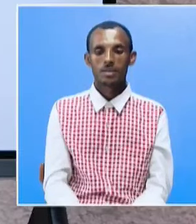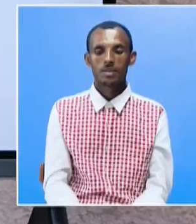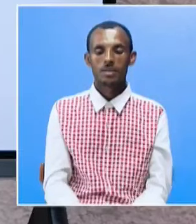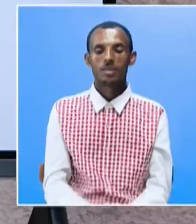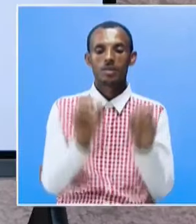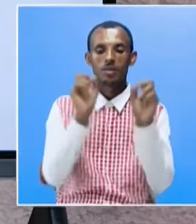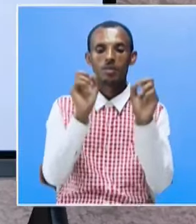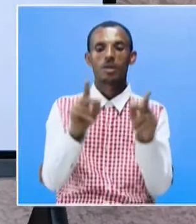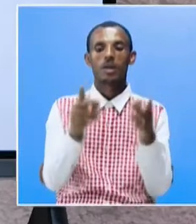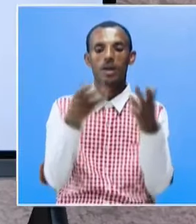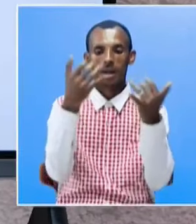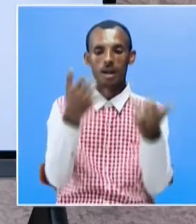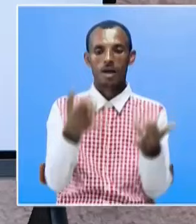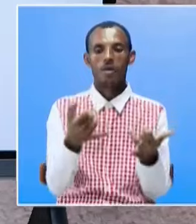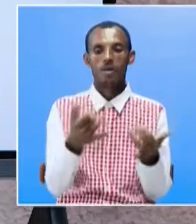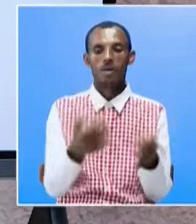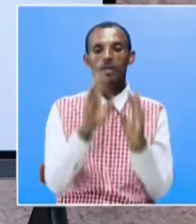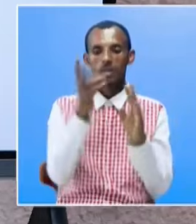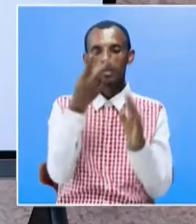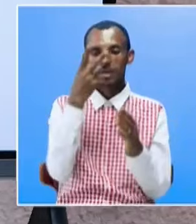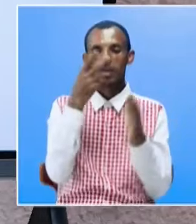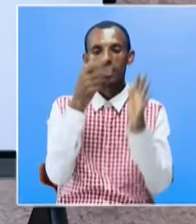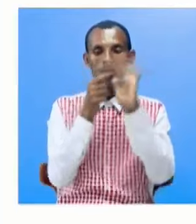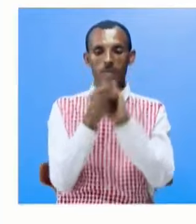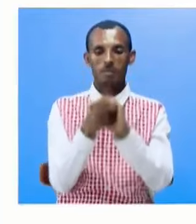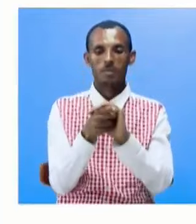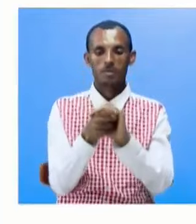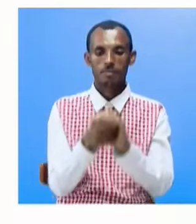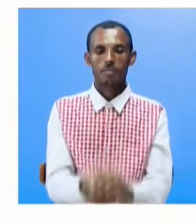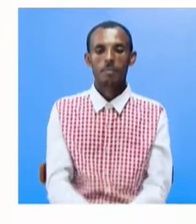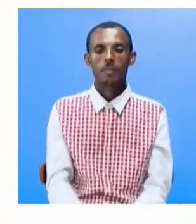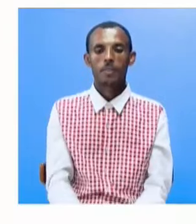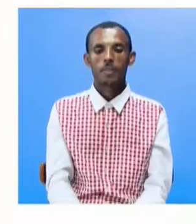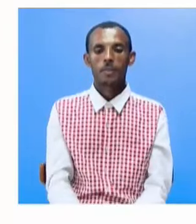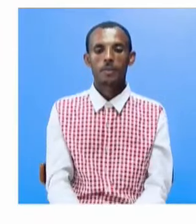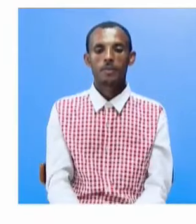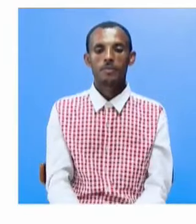Okay, now let's see example.